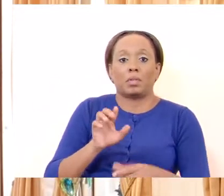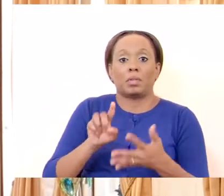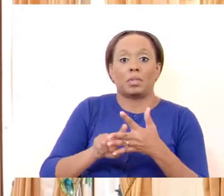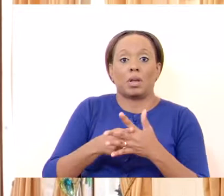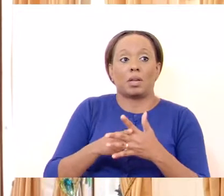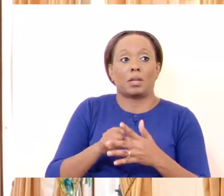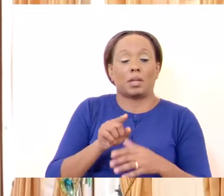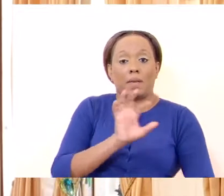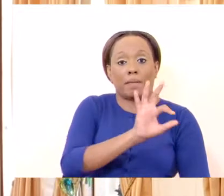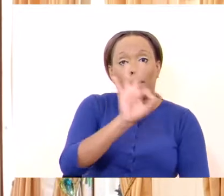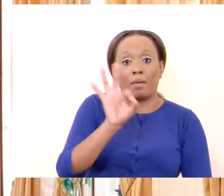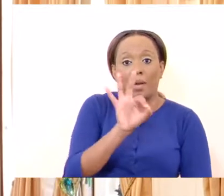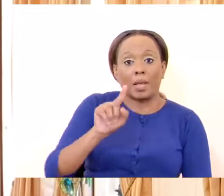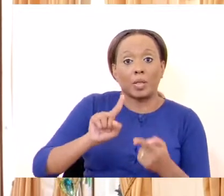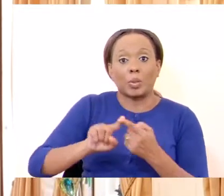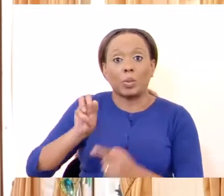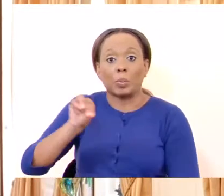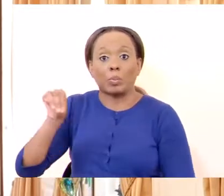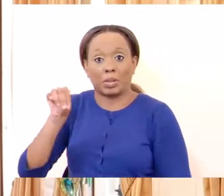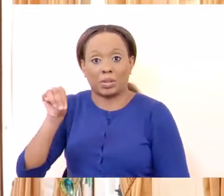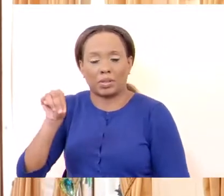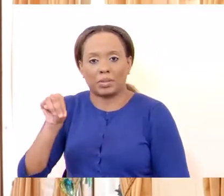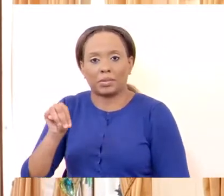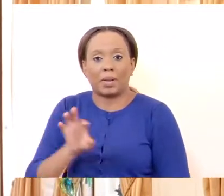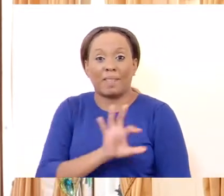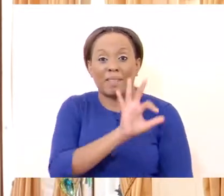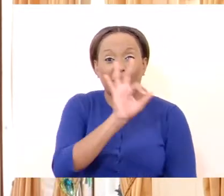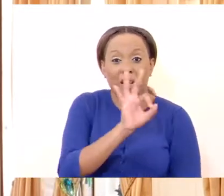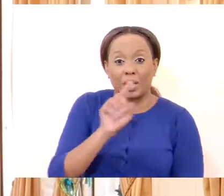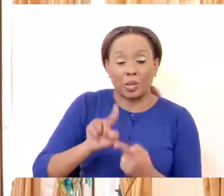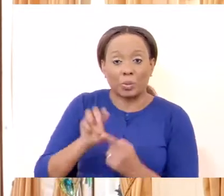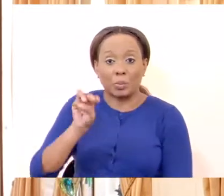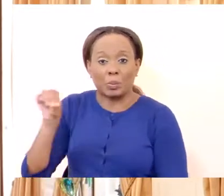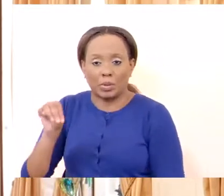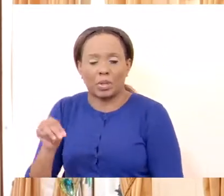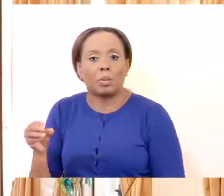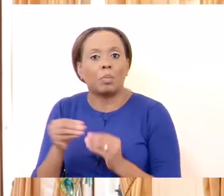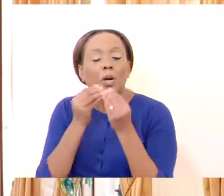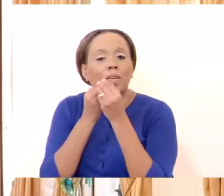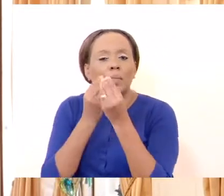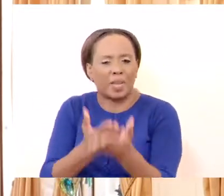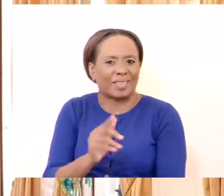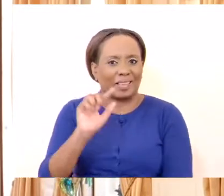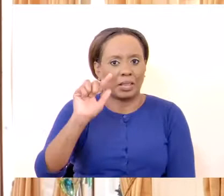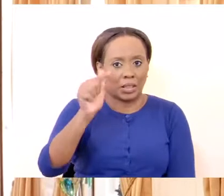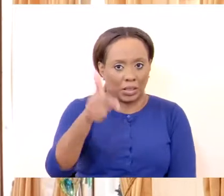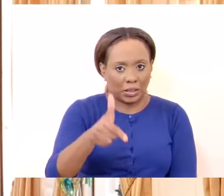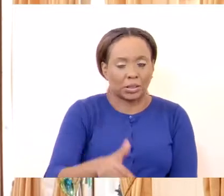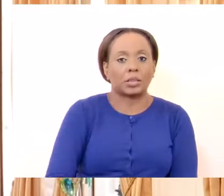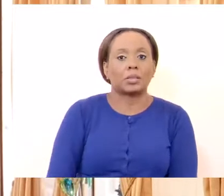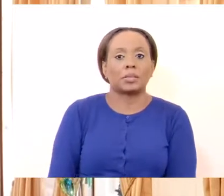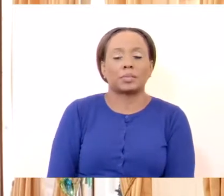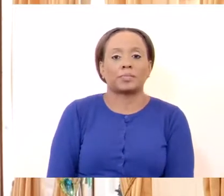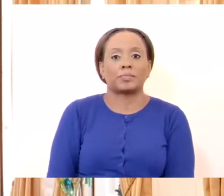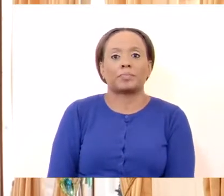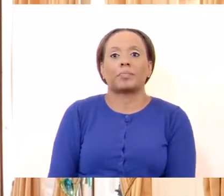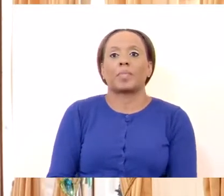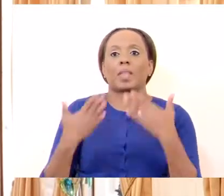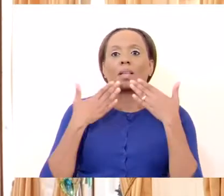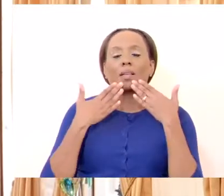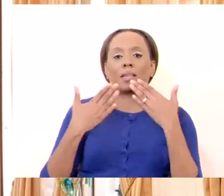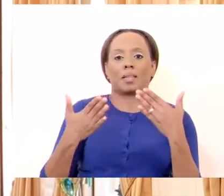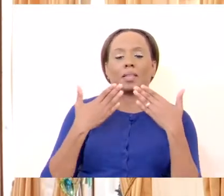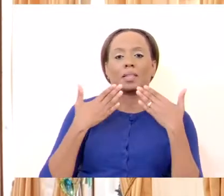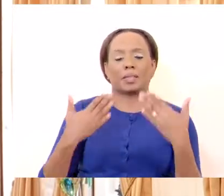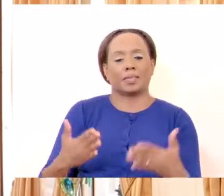understand the Minister of Health, and further information will be given. Thank you